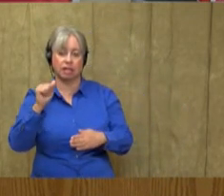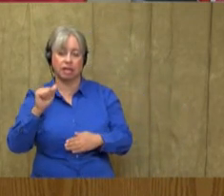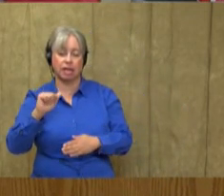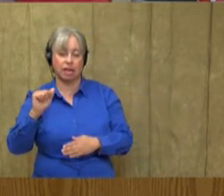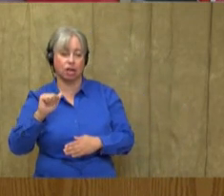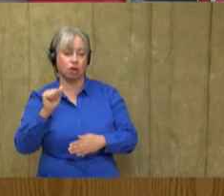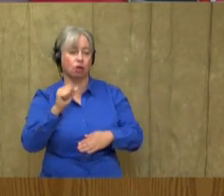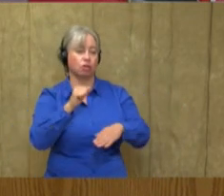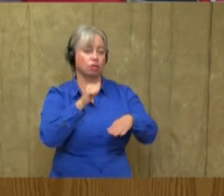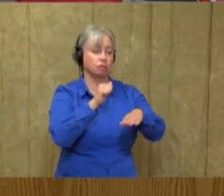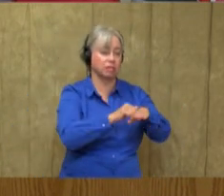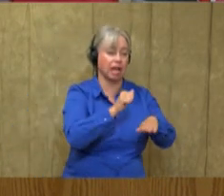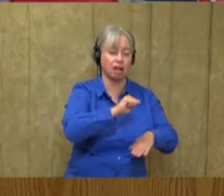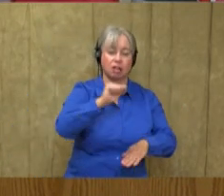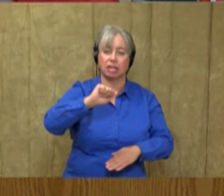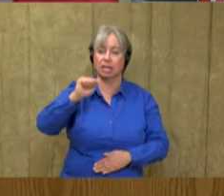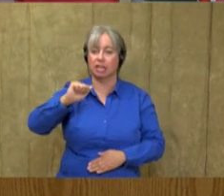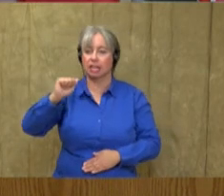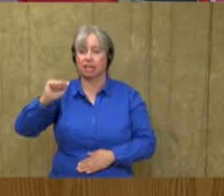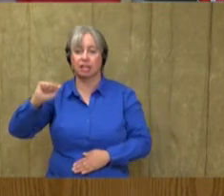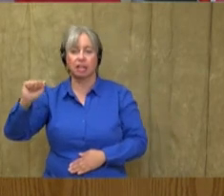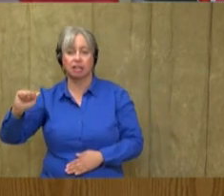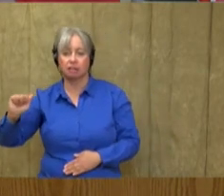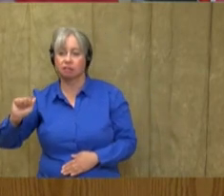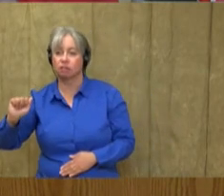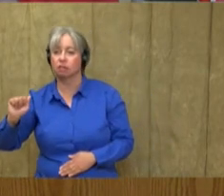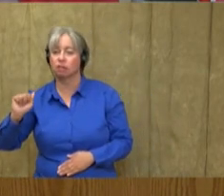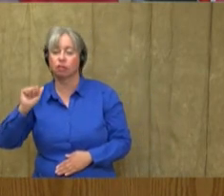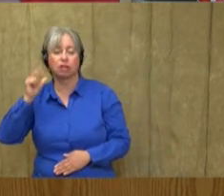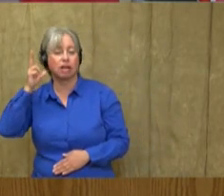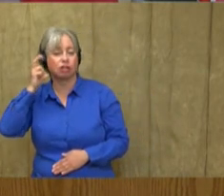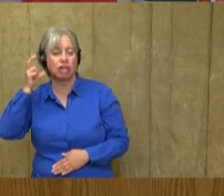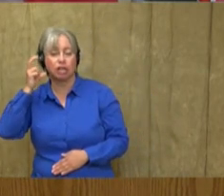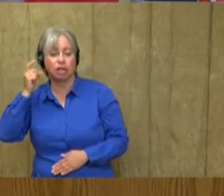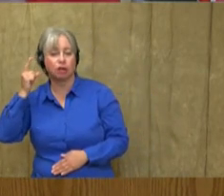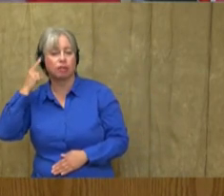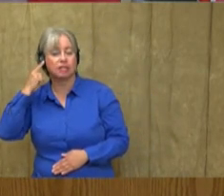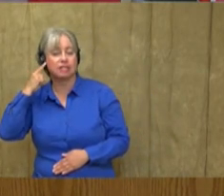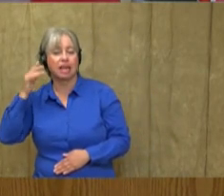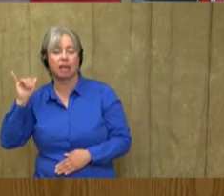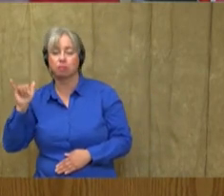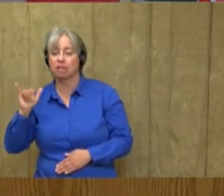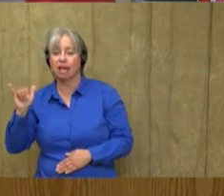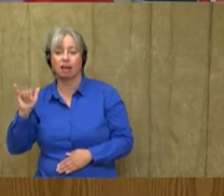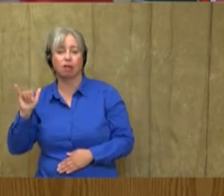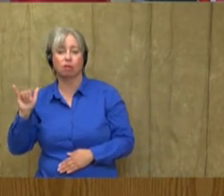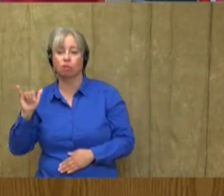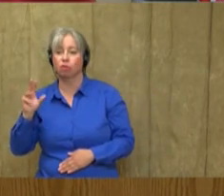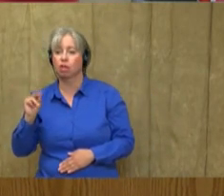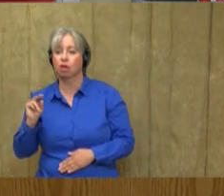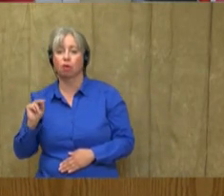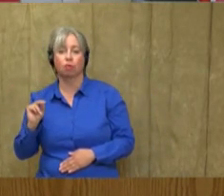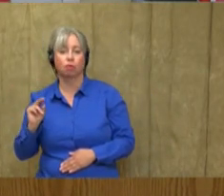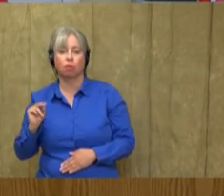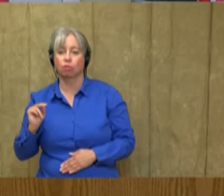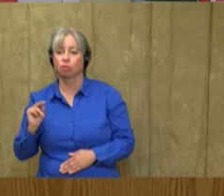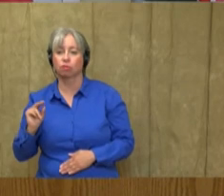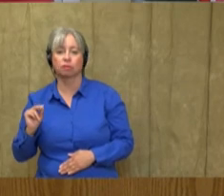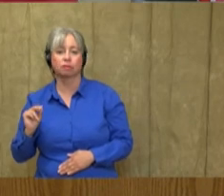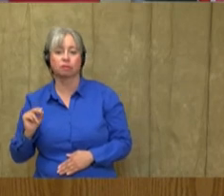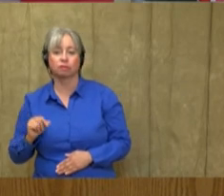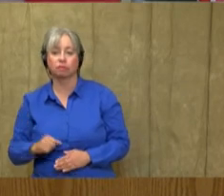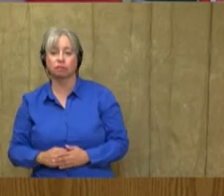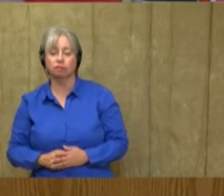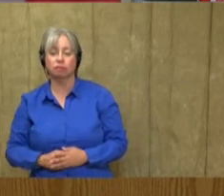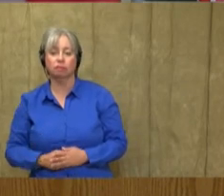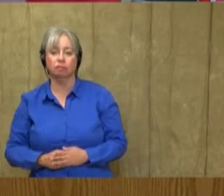air again. So you're not gonna hear the same crisp sound that you hear if you were standing in the same room with somebody